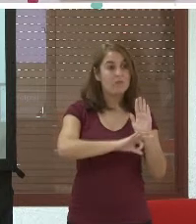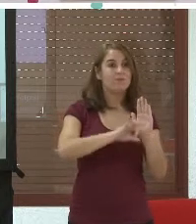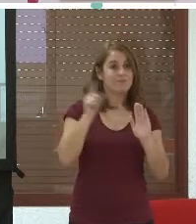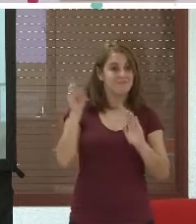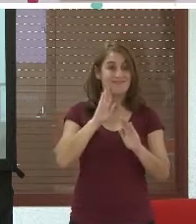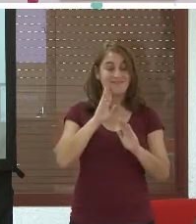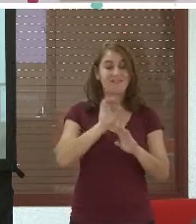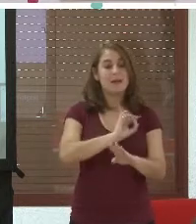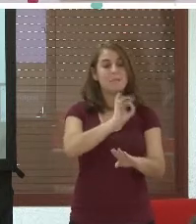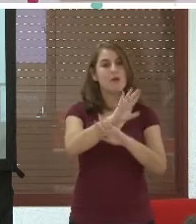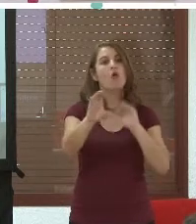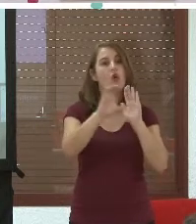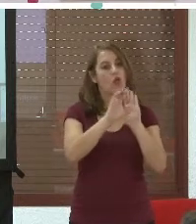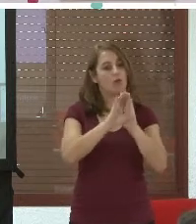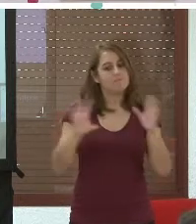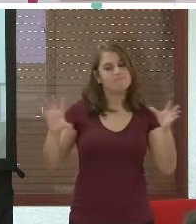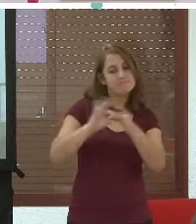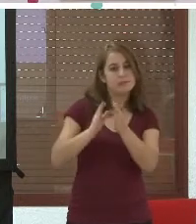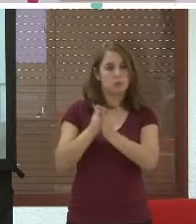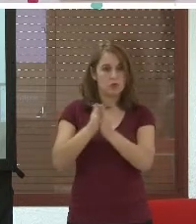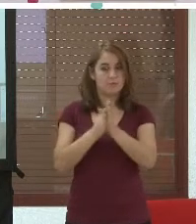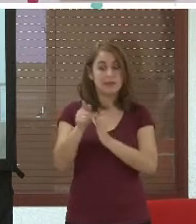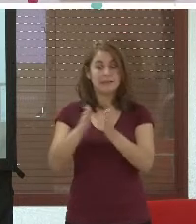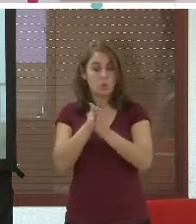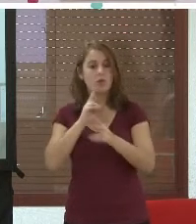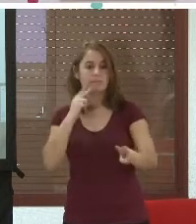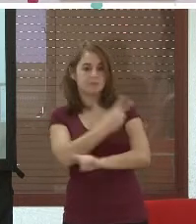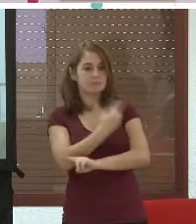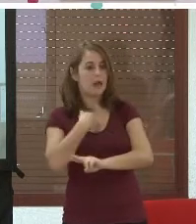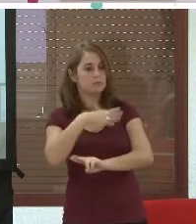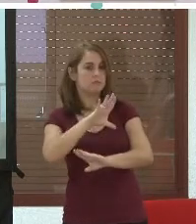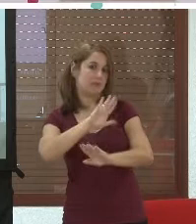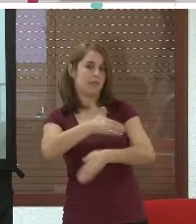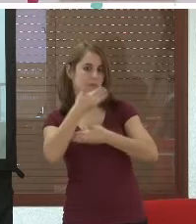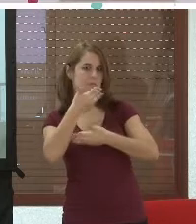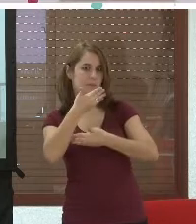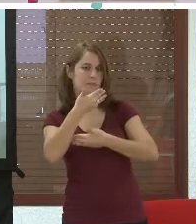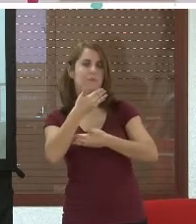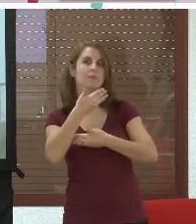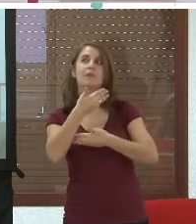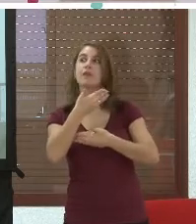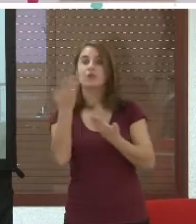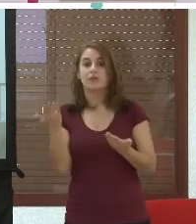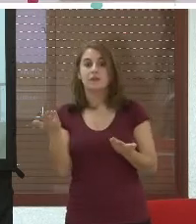software sends the corresponding code to the stimulator response as it receives the code. And